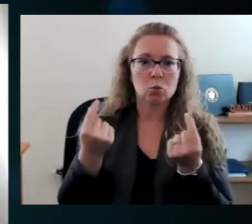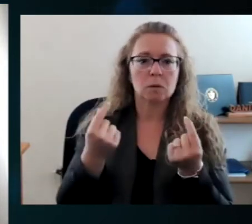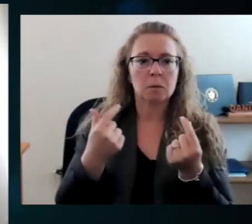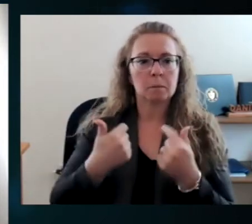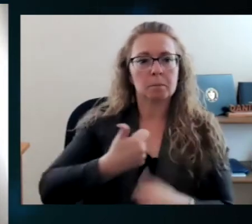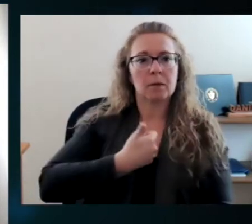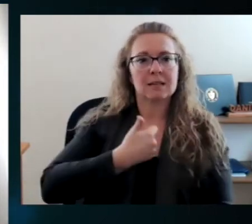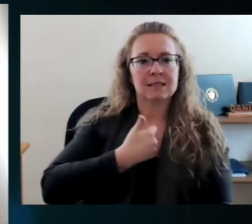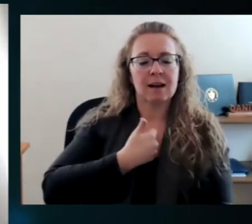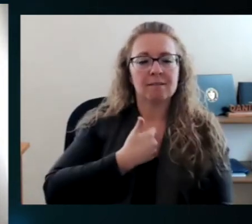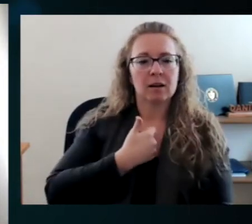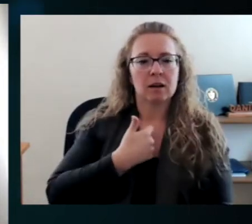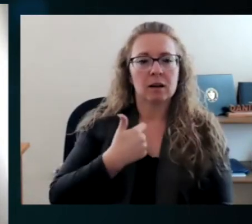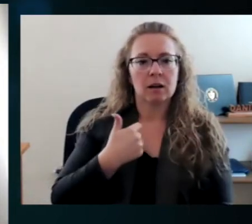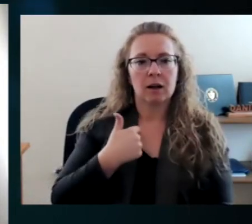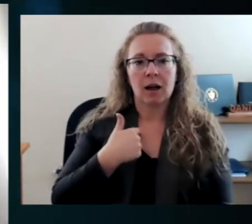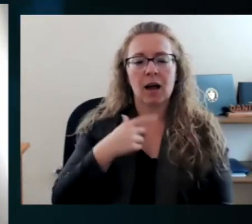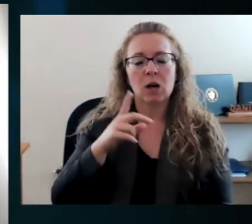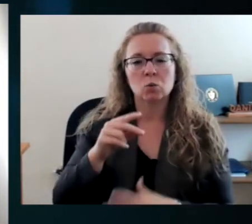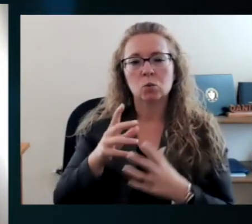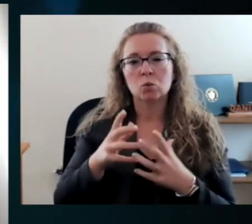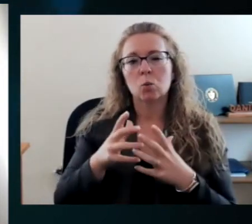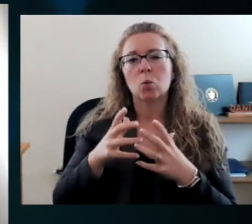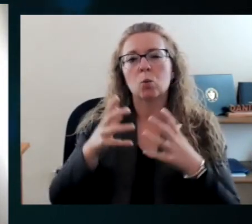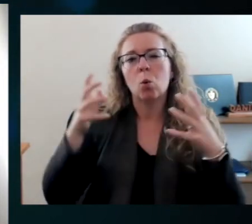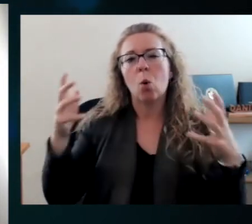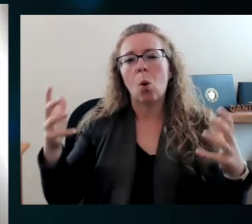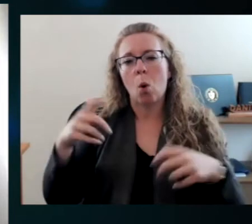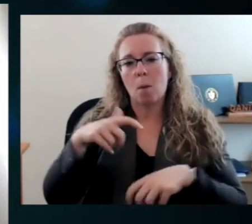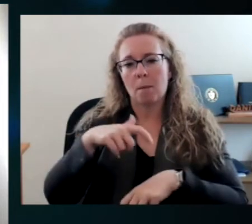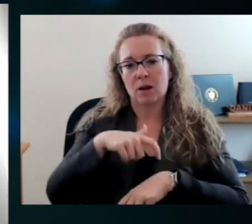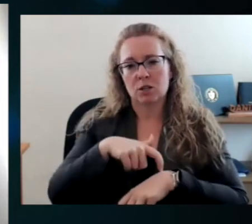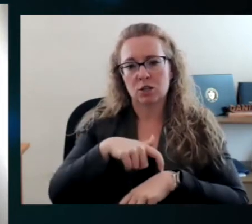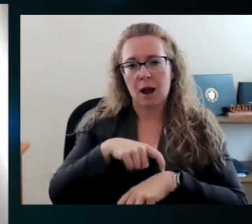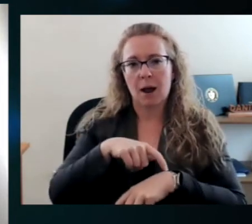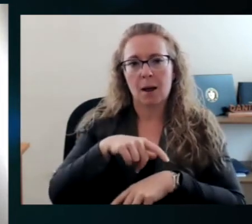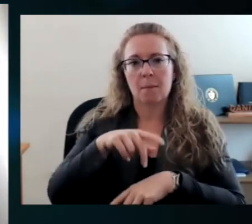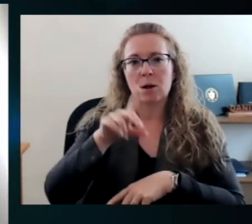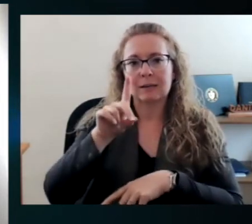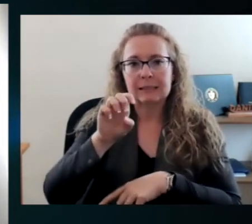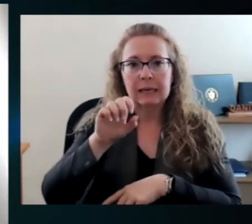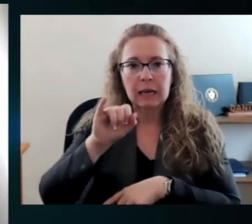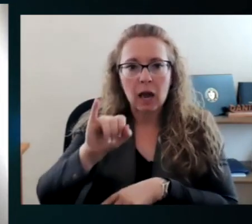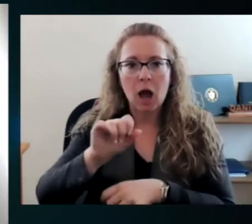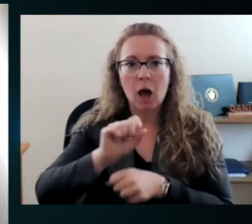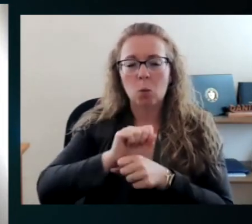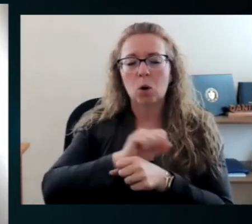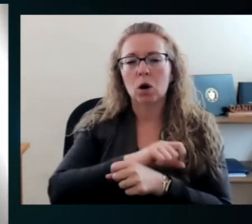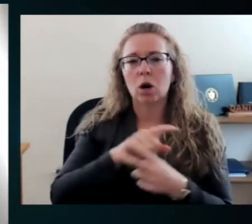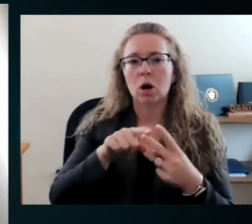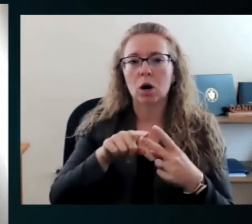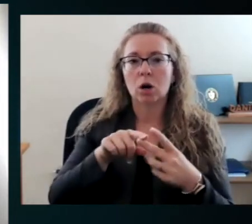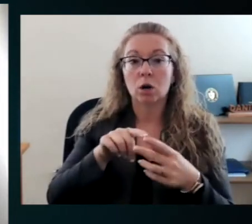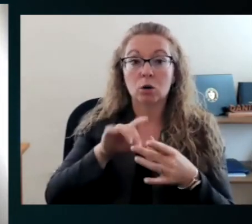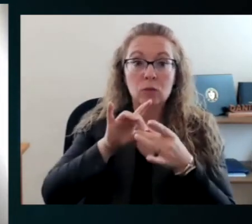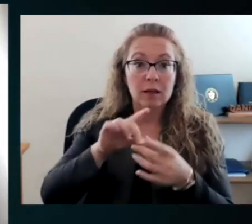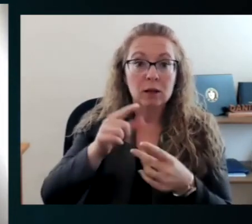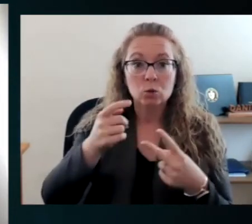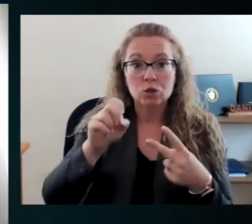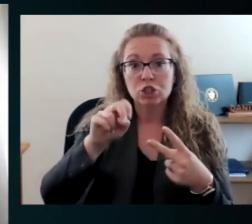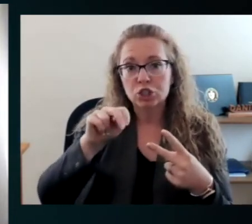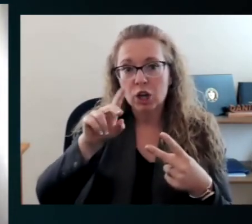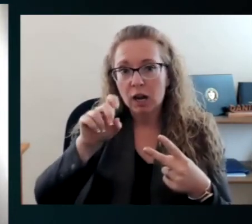up spending kind of way more time on DEI work and work related to gender, often like